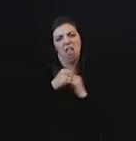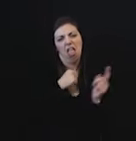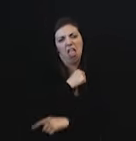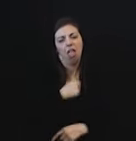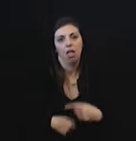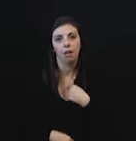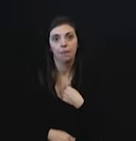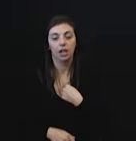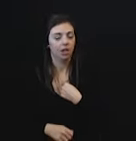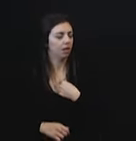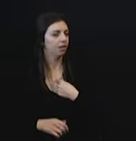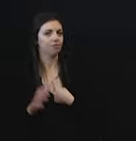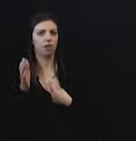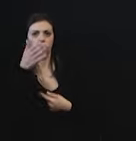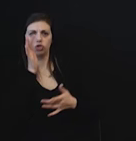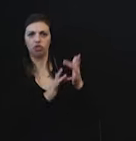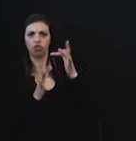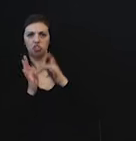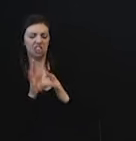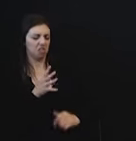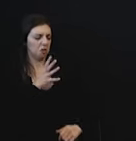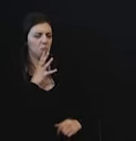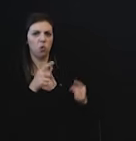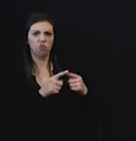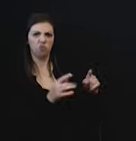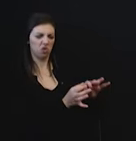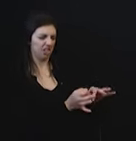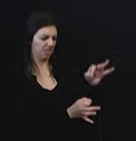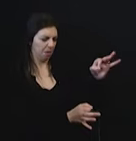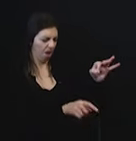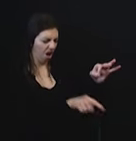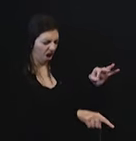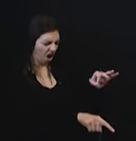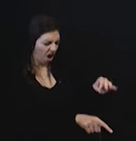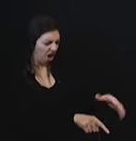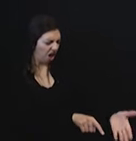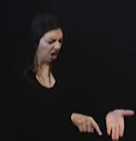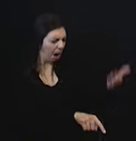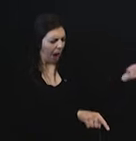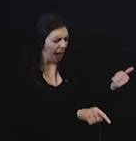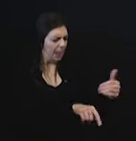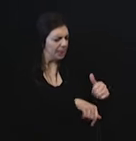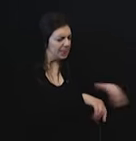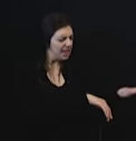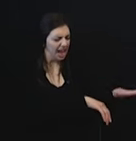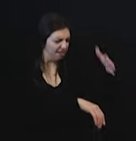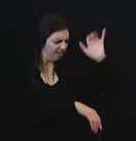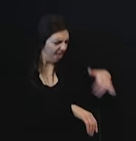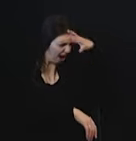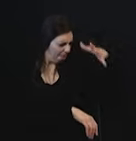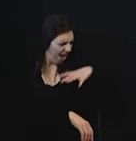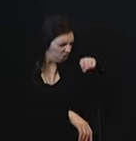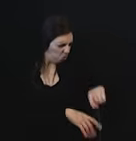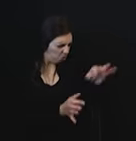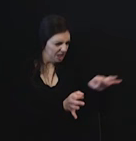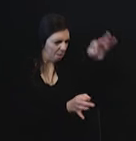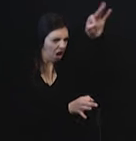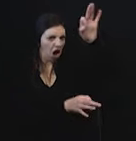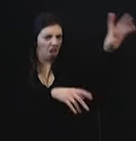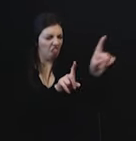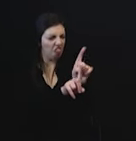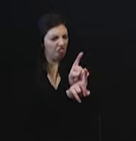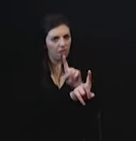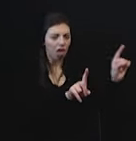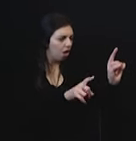"Come out of the man, you evil spirit." Then Jesus demanded, "What is your name?"